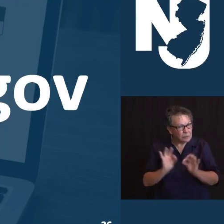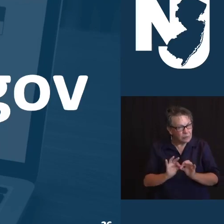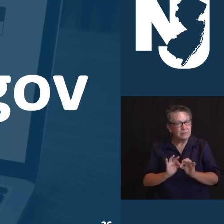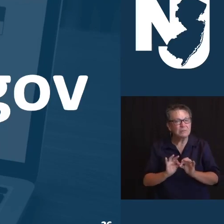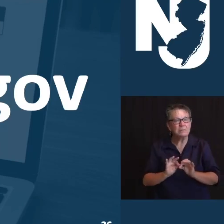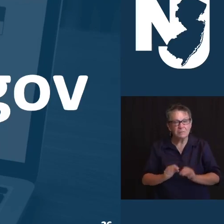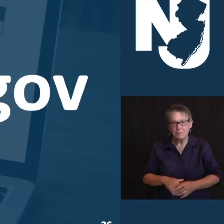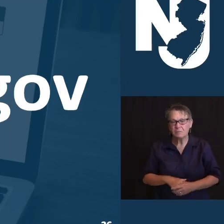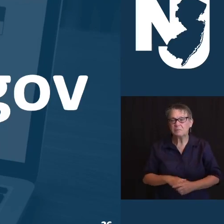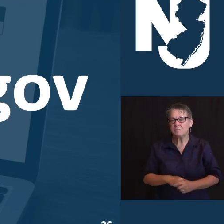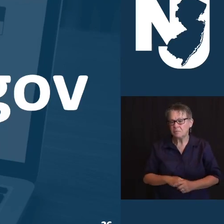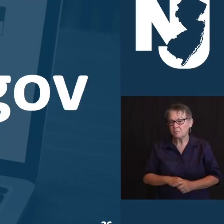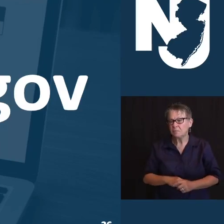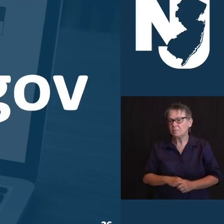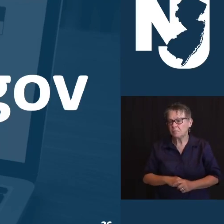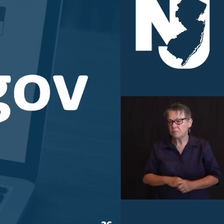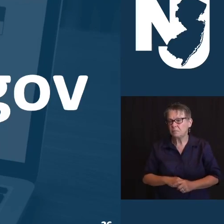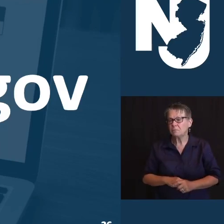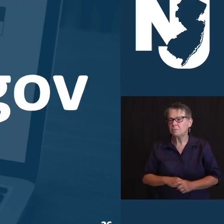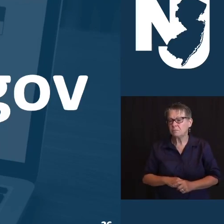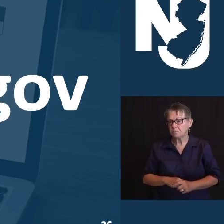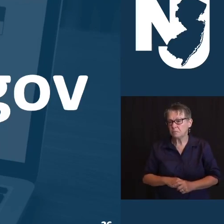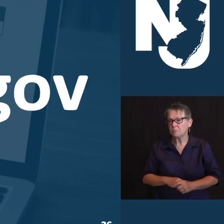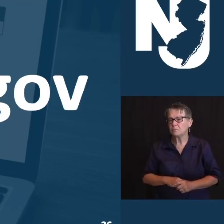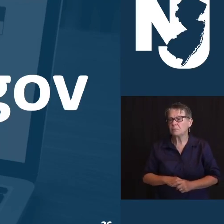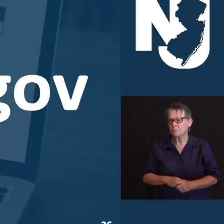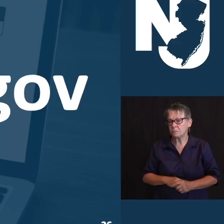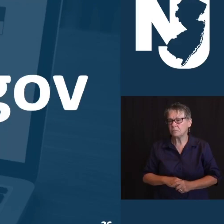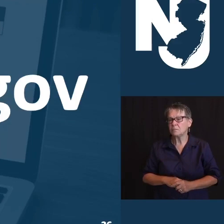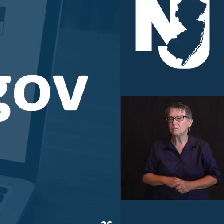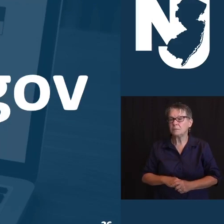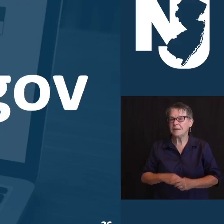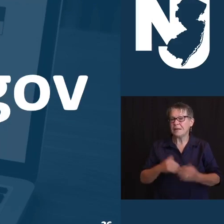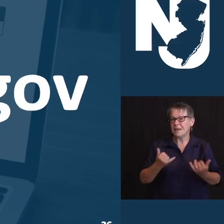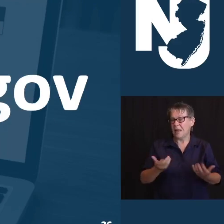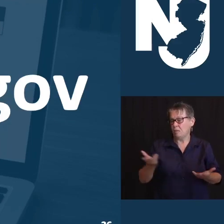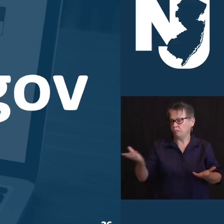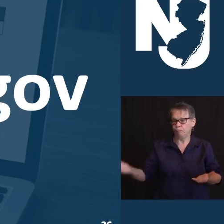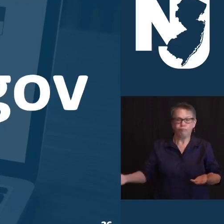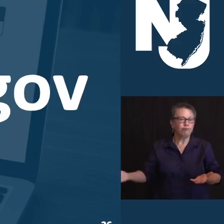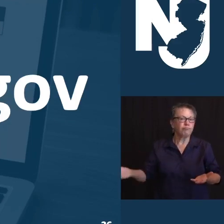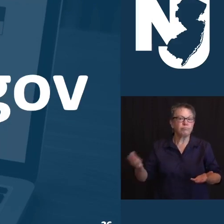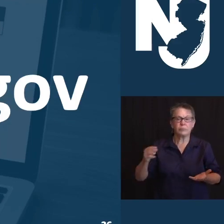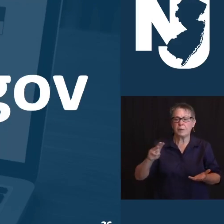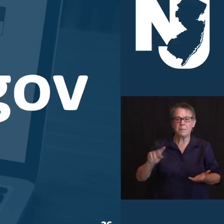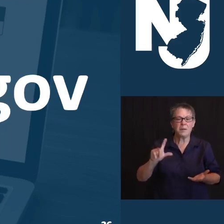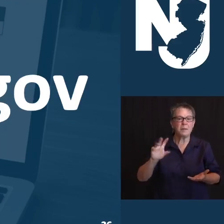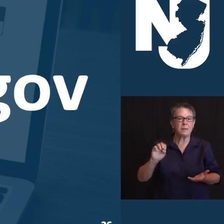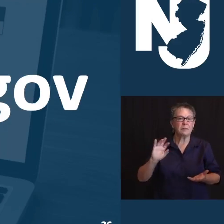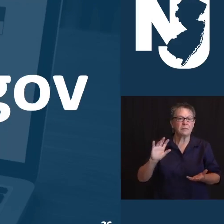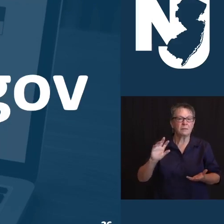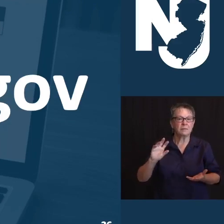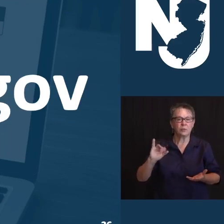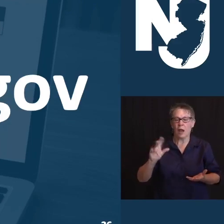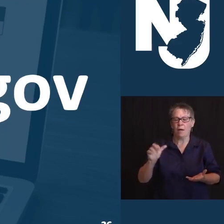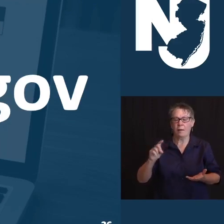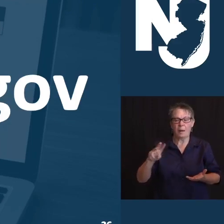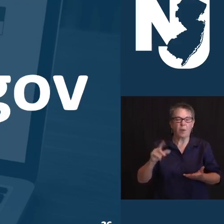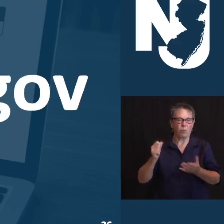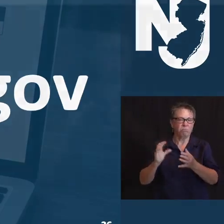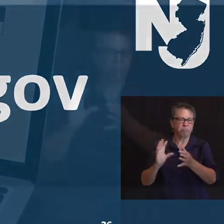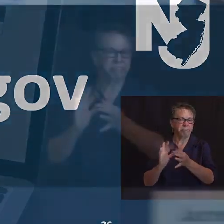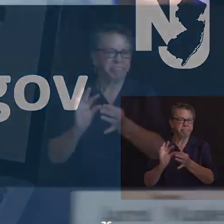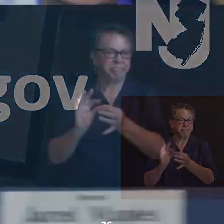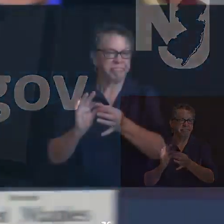Preparedness to speak more about our efforts to build our resiliency and our PPE stockpile. Please help me welcome Jared Maples. Thank